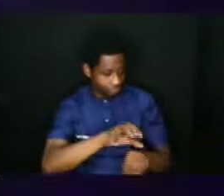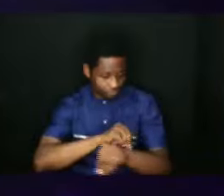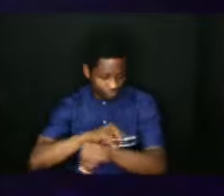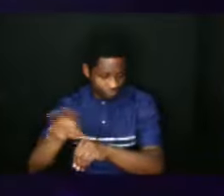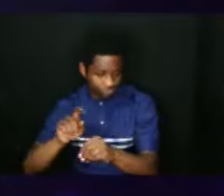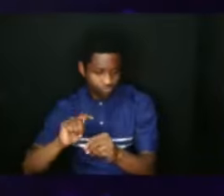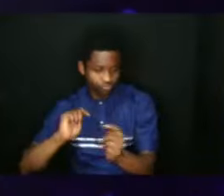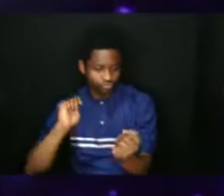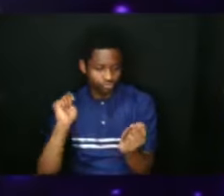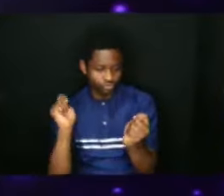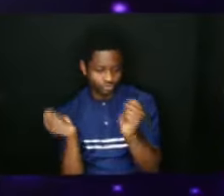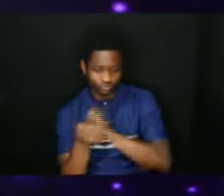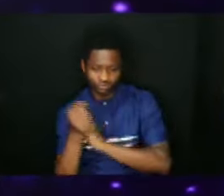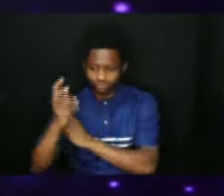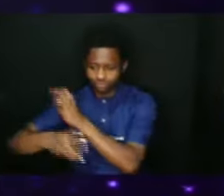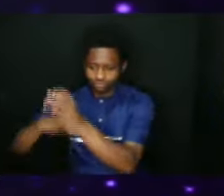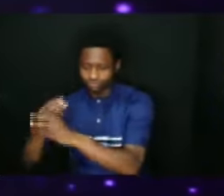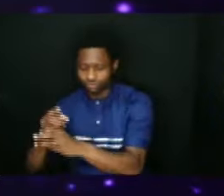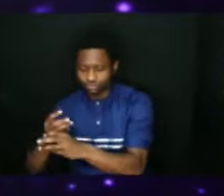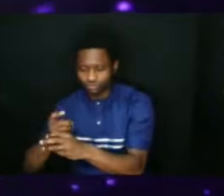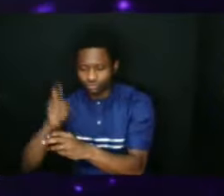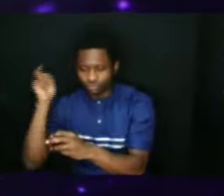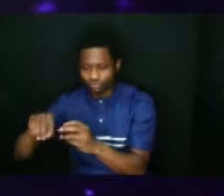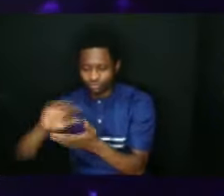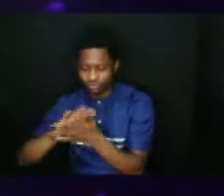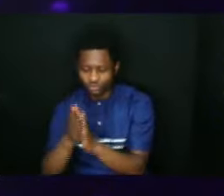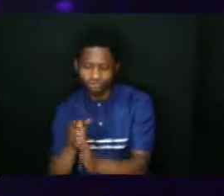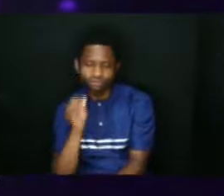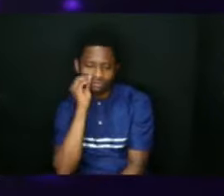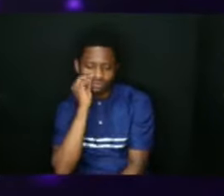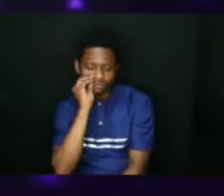spheres, we must flower and